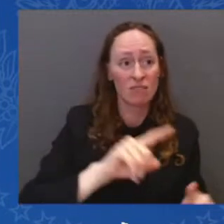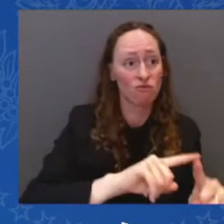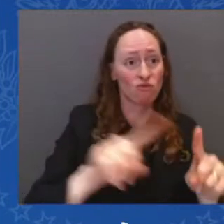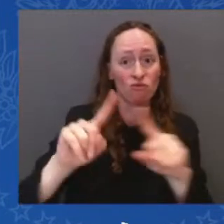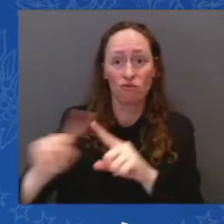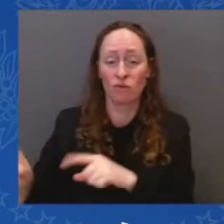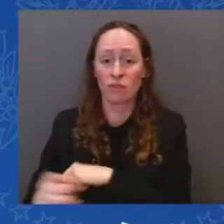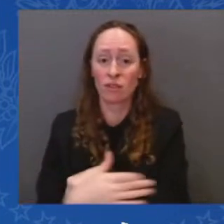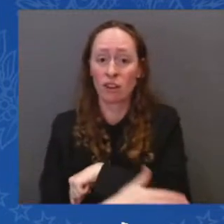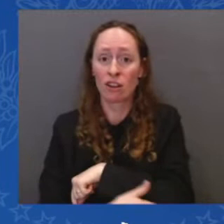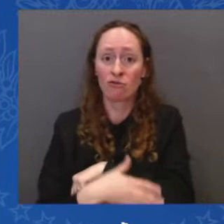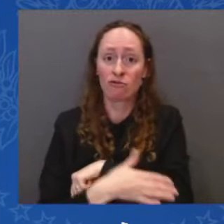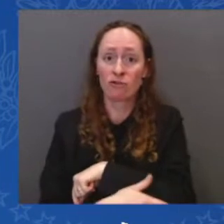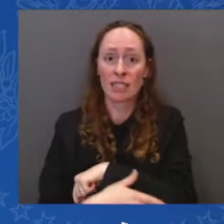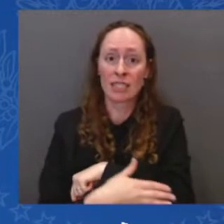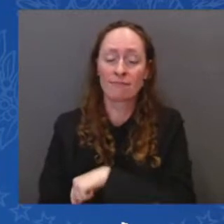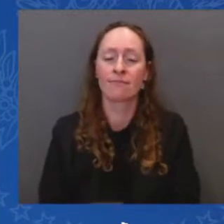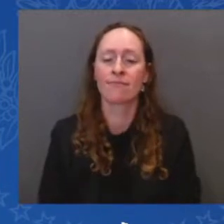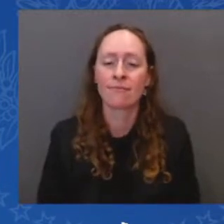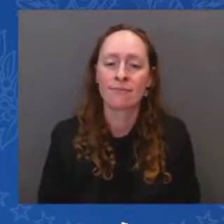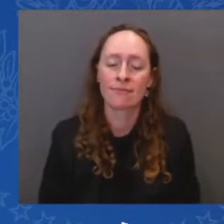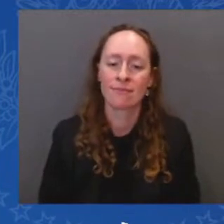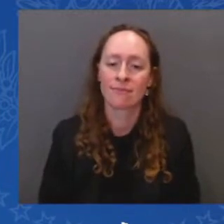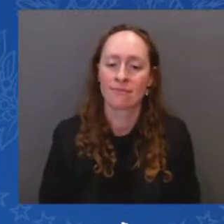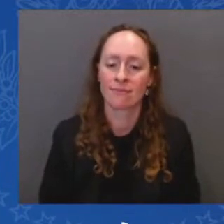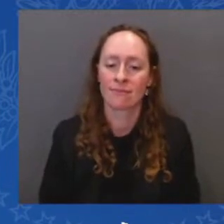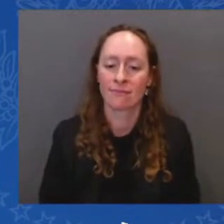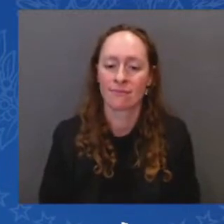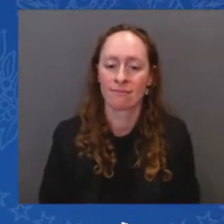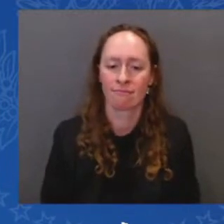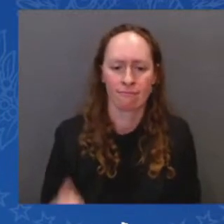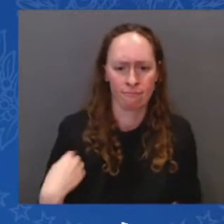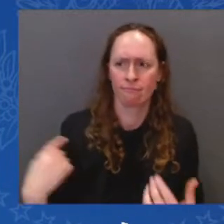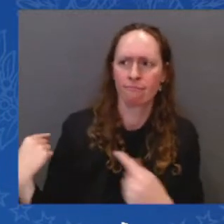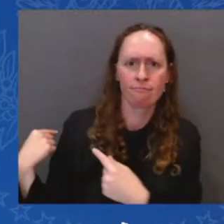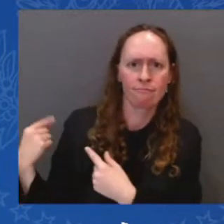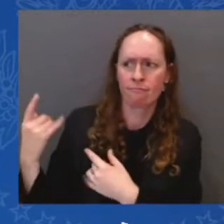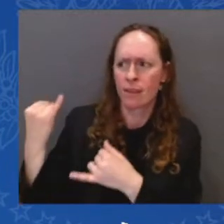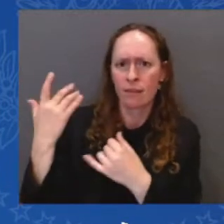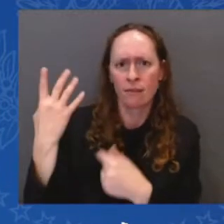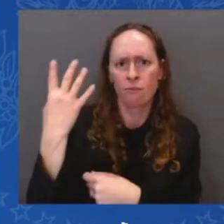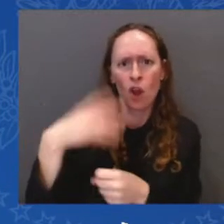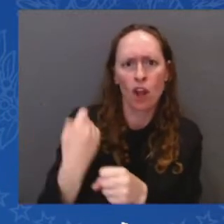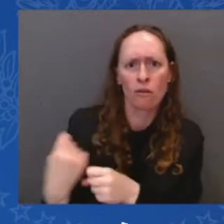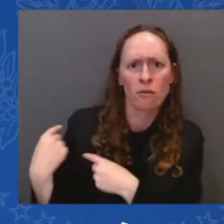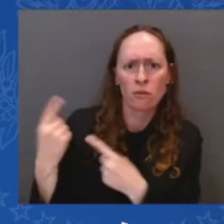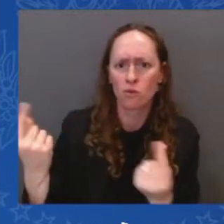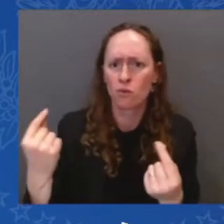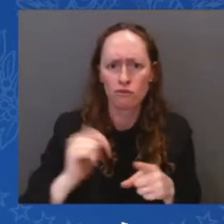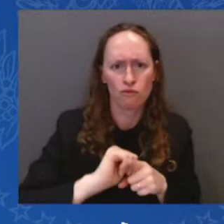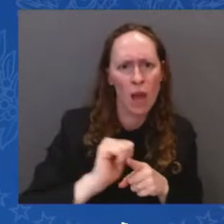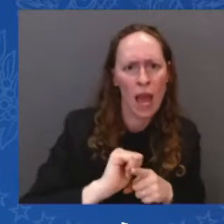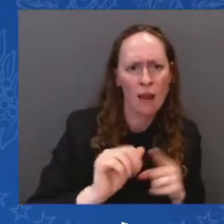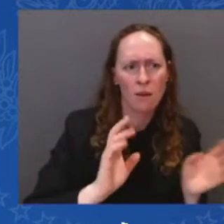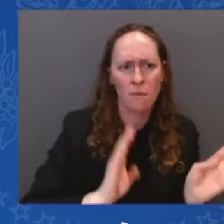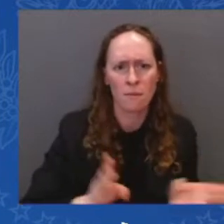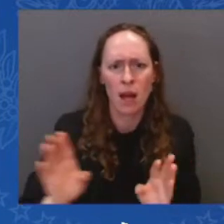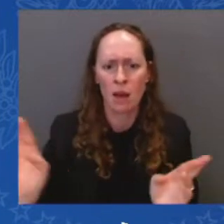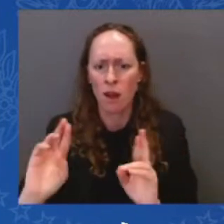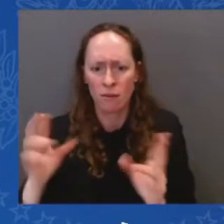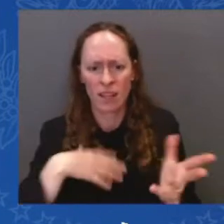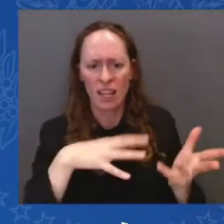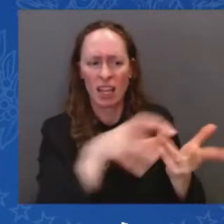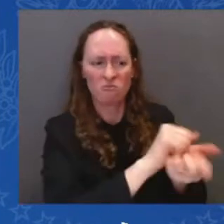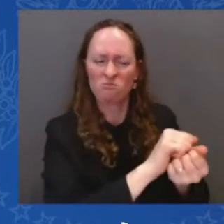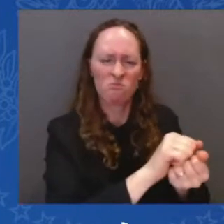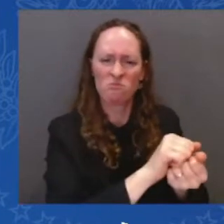operations, exercises, and training around the world. We've destroyed ISIS and served justice to Baghdadi. We've supported Ukraine